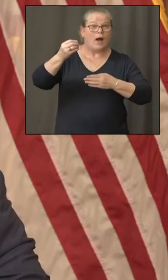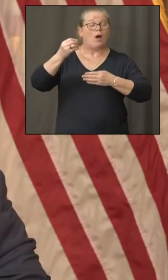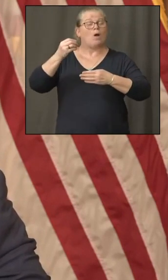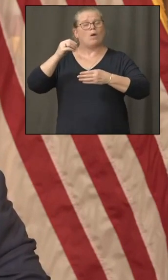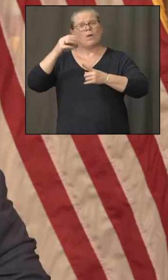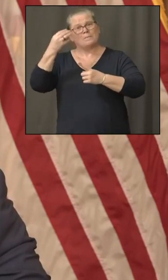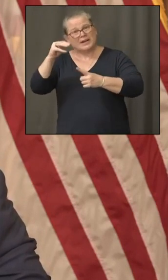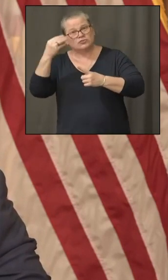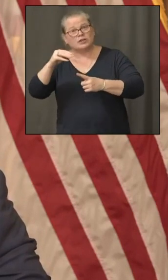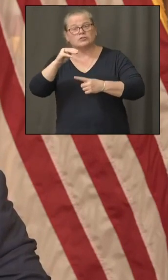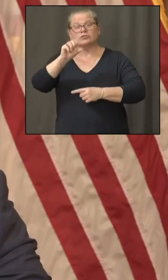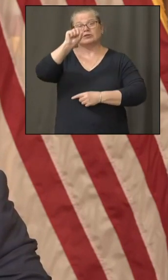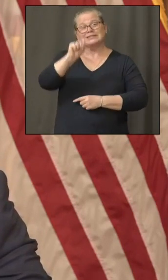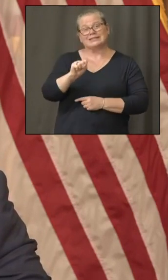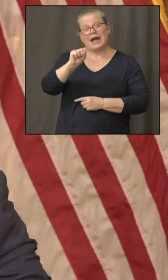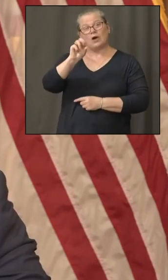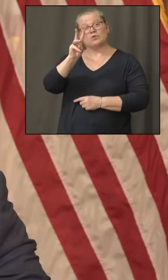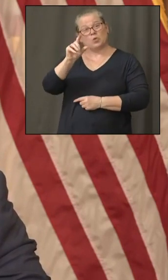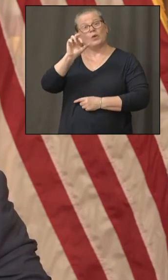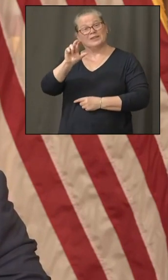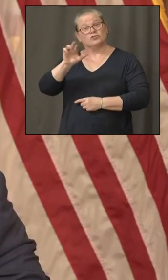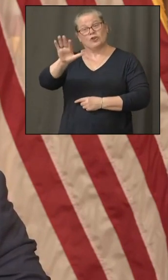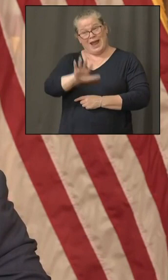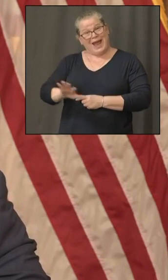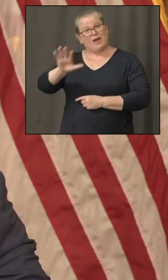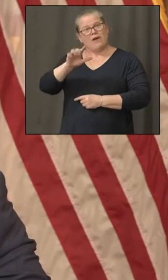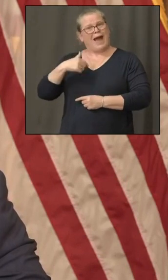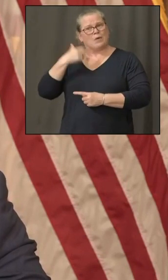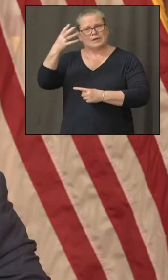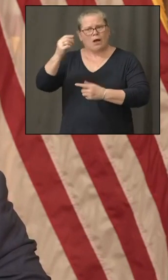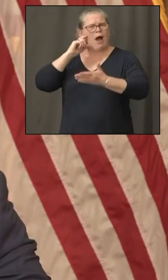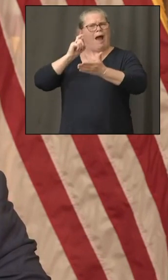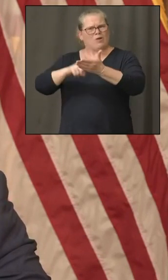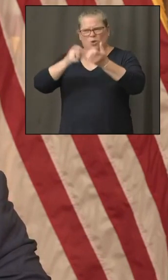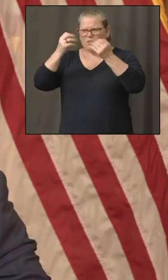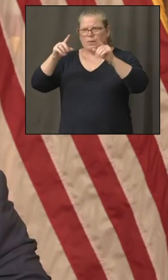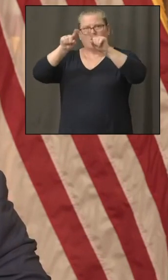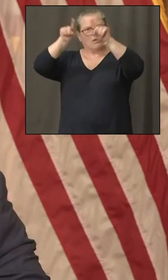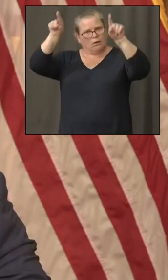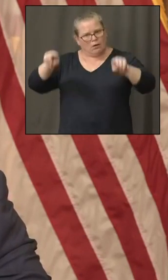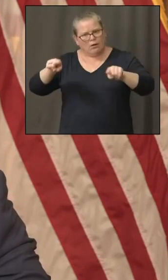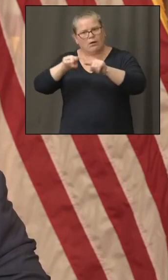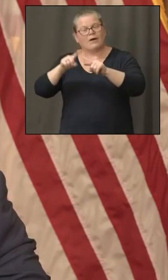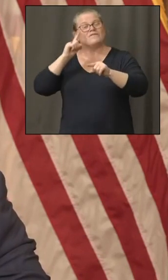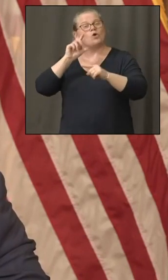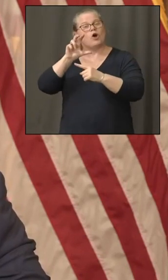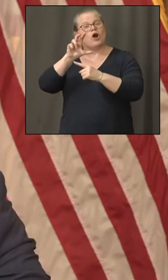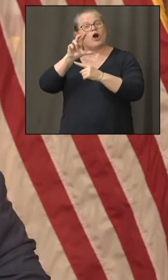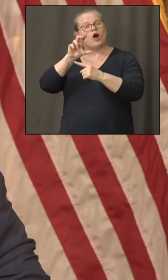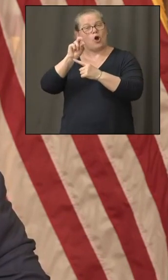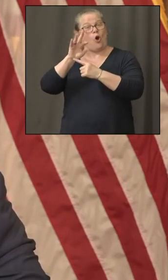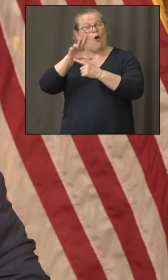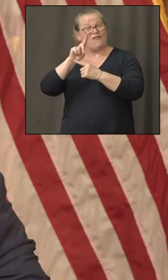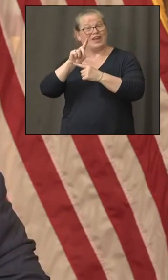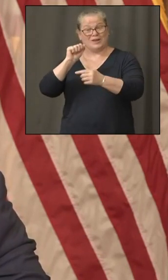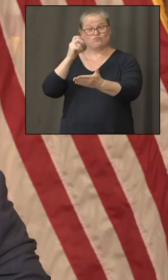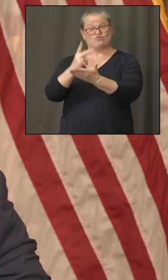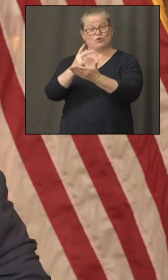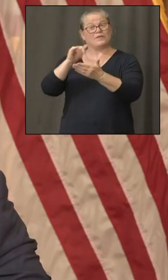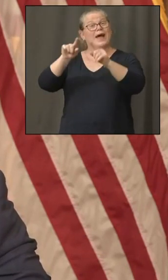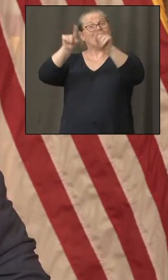COVID approved, really providing confidence to the customers and the workers of those facilities. I've been seeing those signs all across